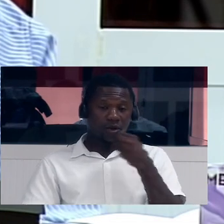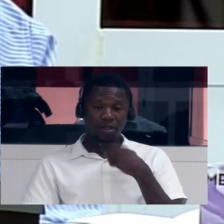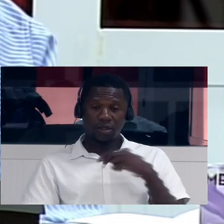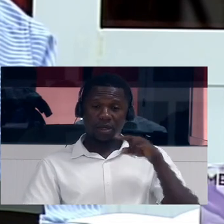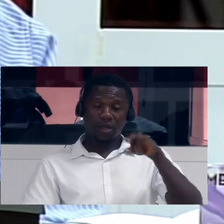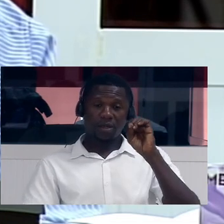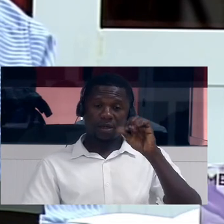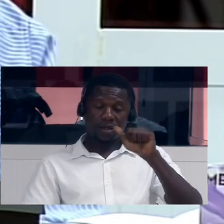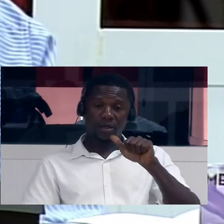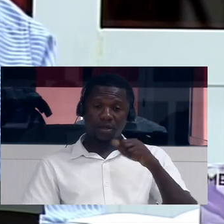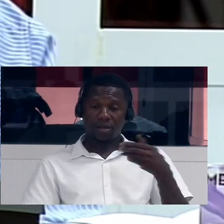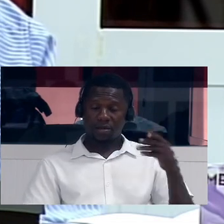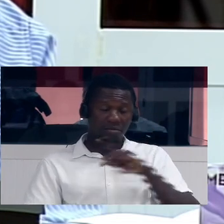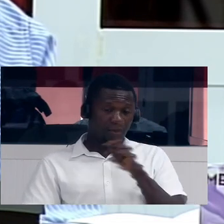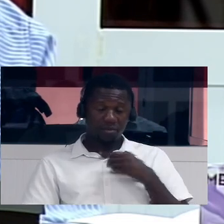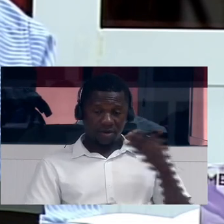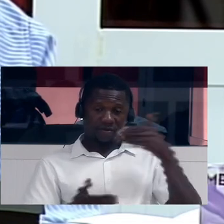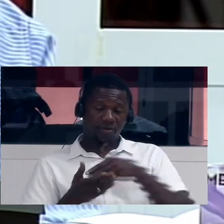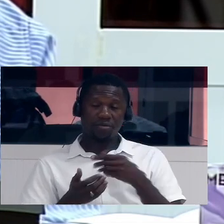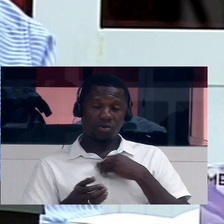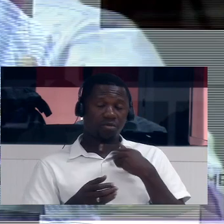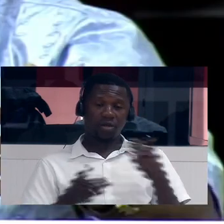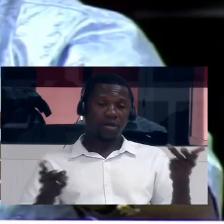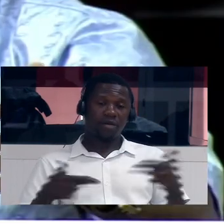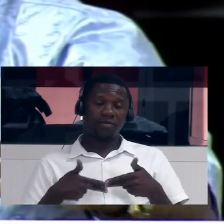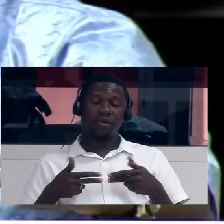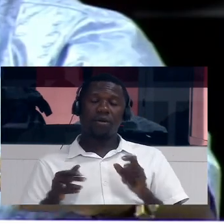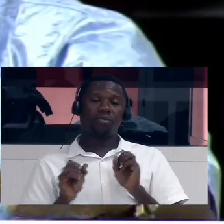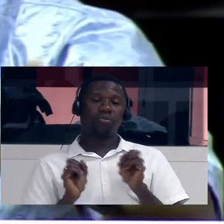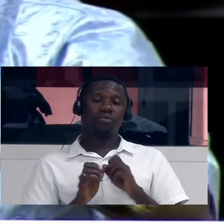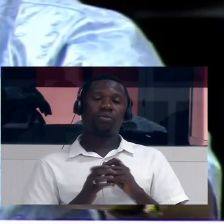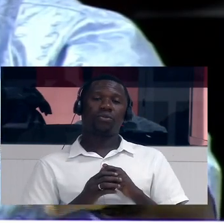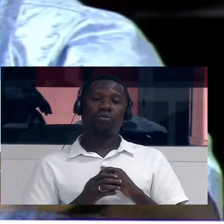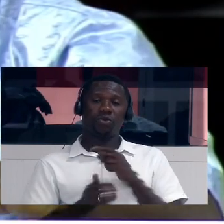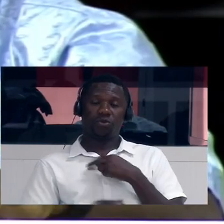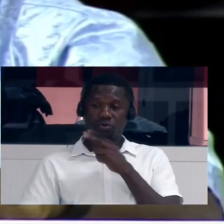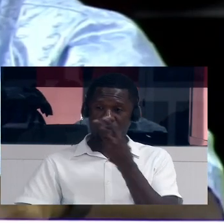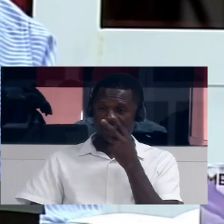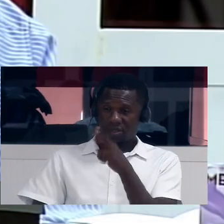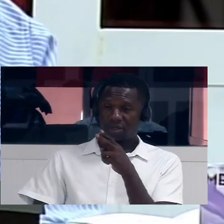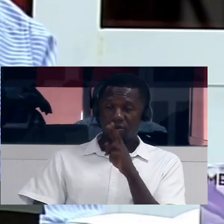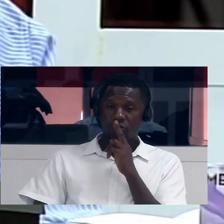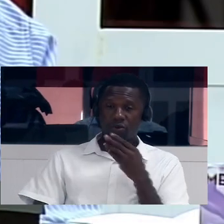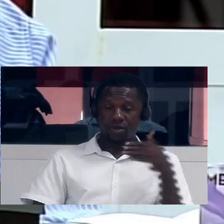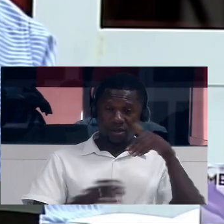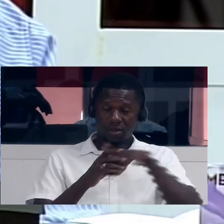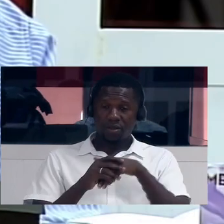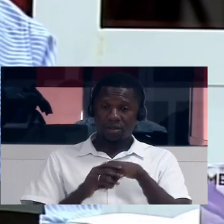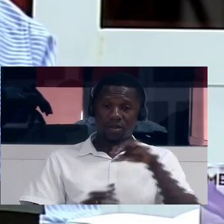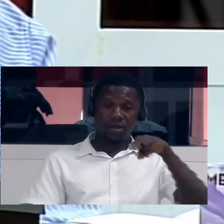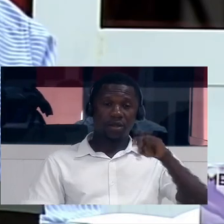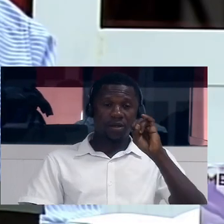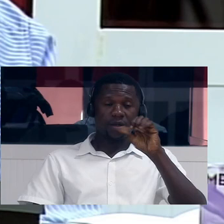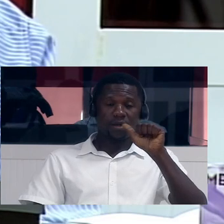not on my invitation anyway. Not on my invitation. But did you see anybody there who represented the NIA? They didn't